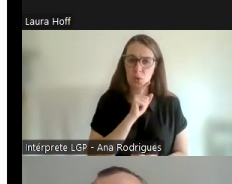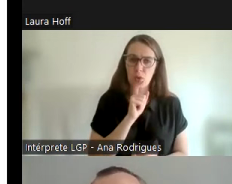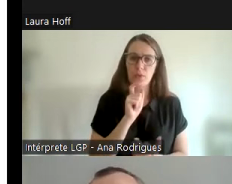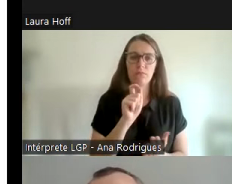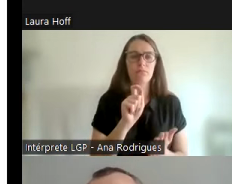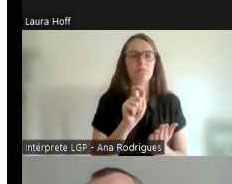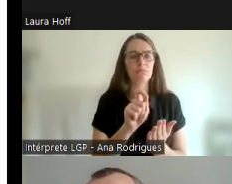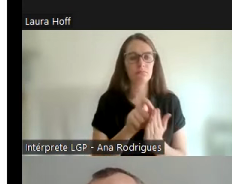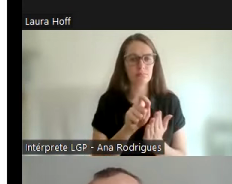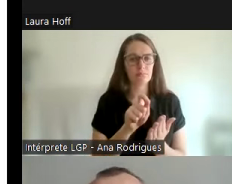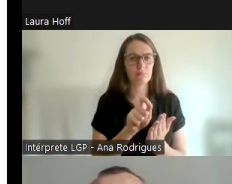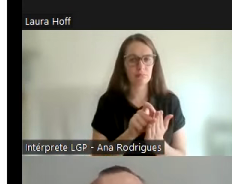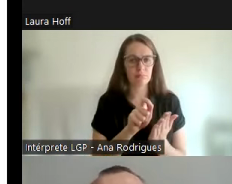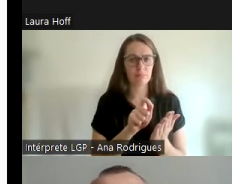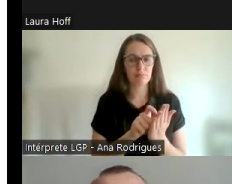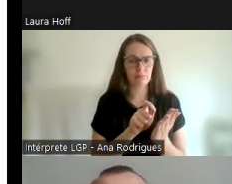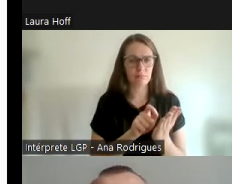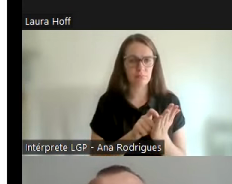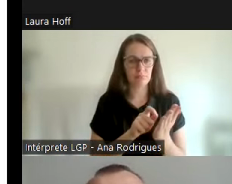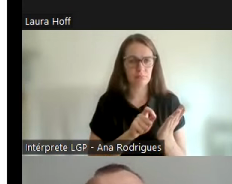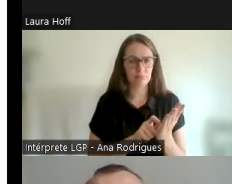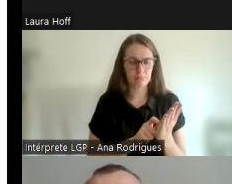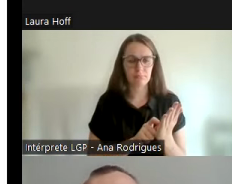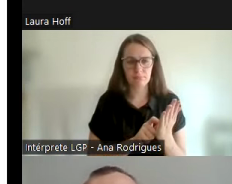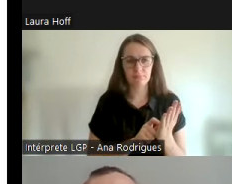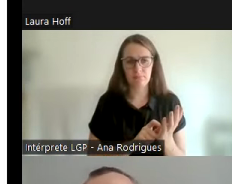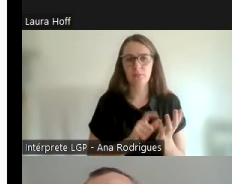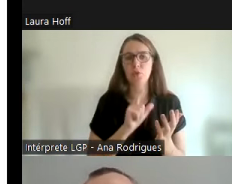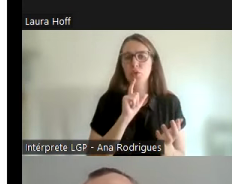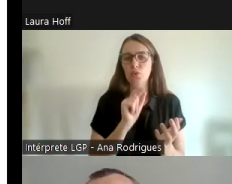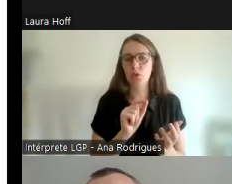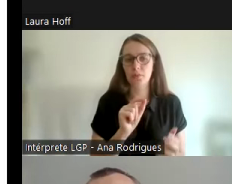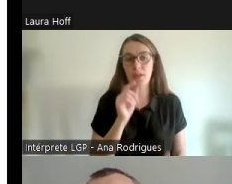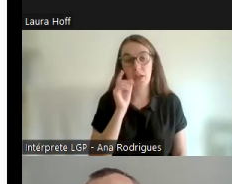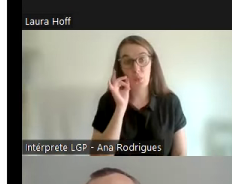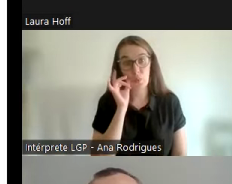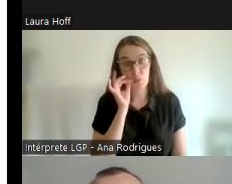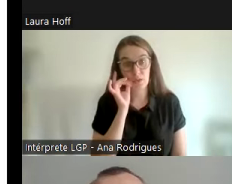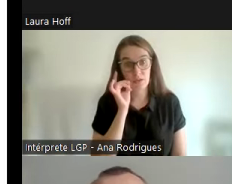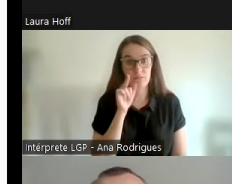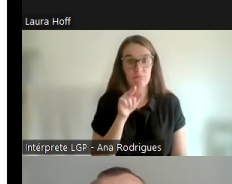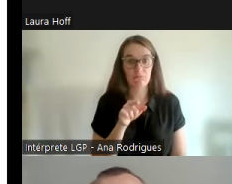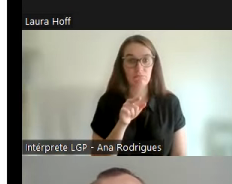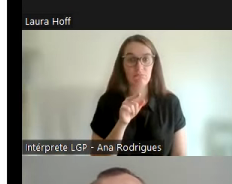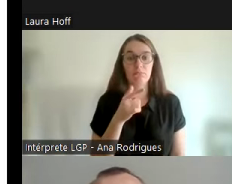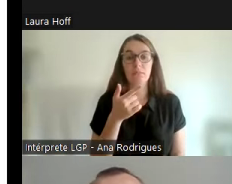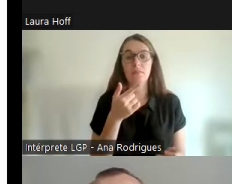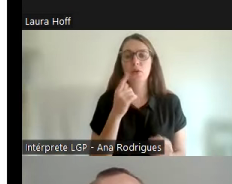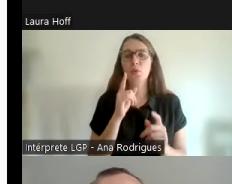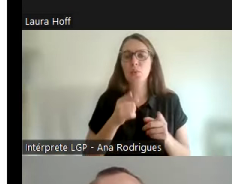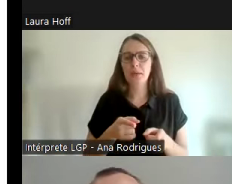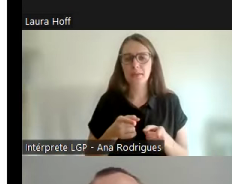our course titled Student Rights in Hungarian Education, that was started